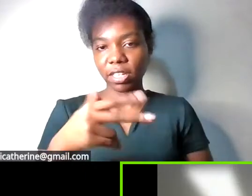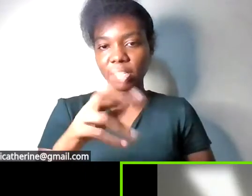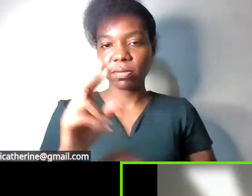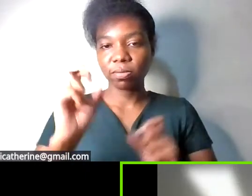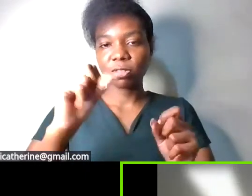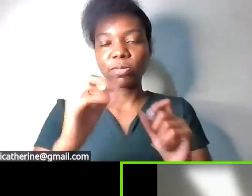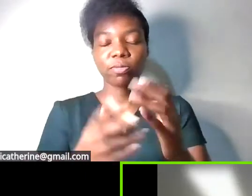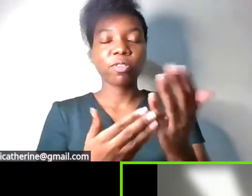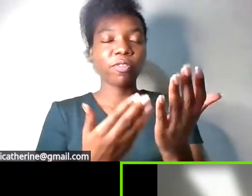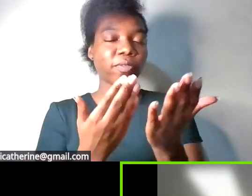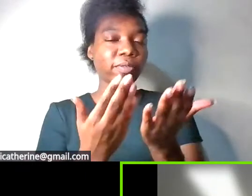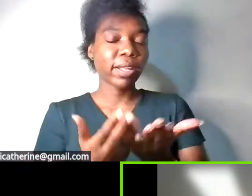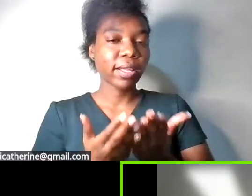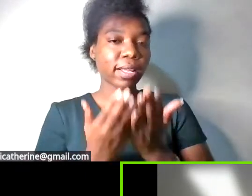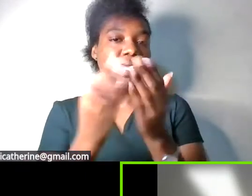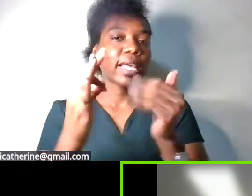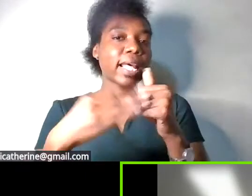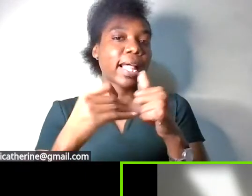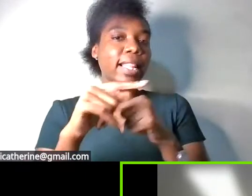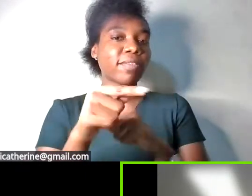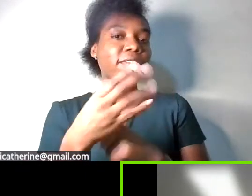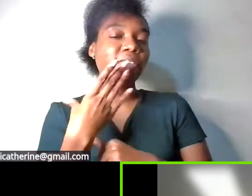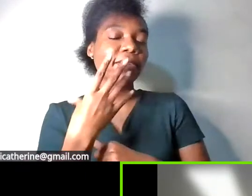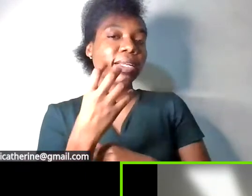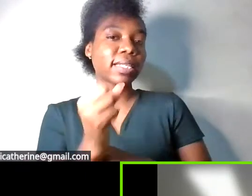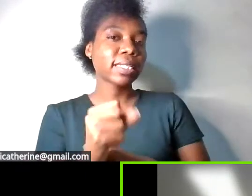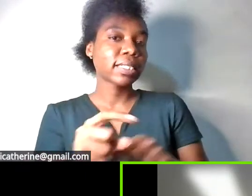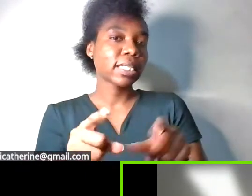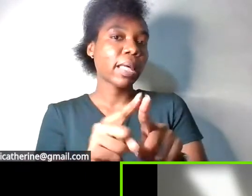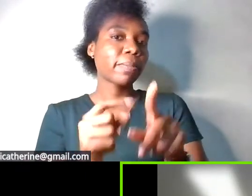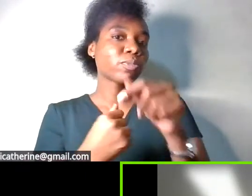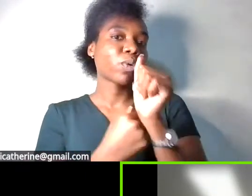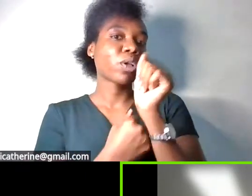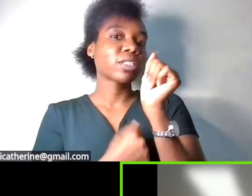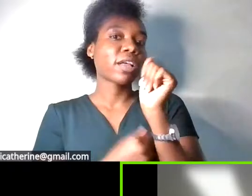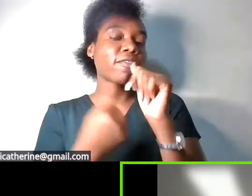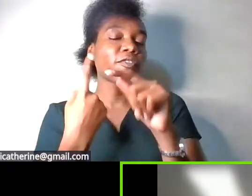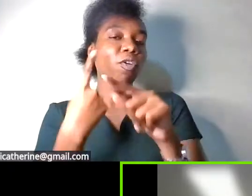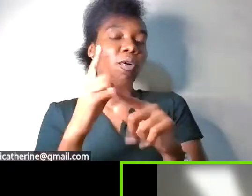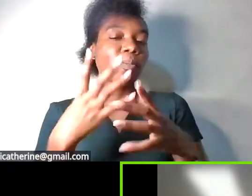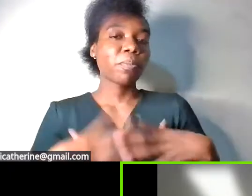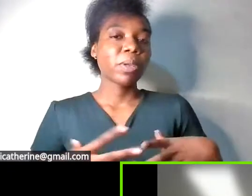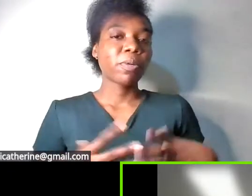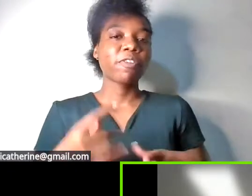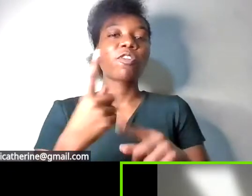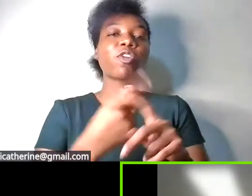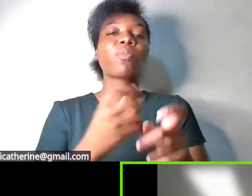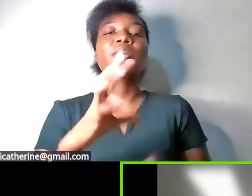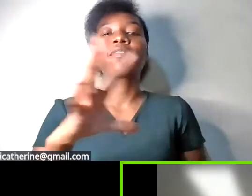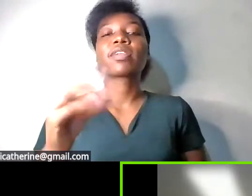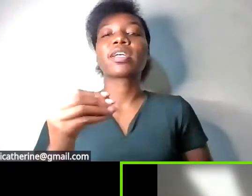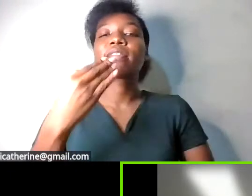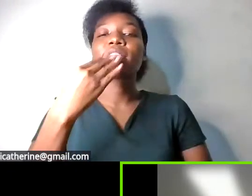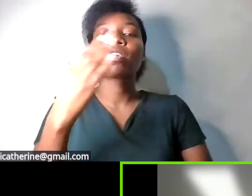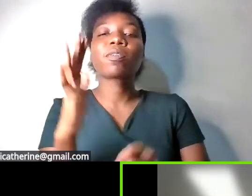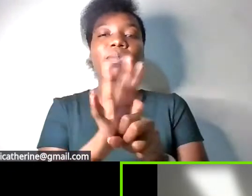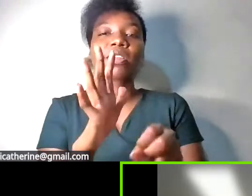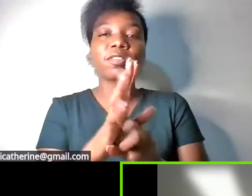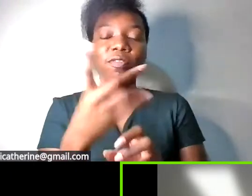that 8,500 as a scholarship to those coming in from Africa. So thank you so much, Precision HR, for